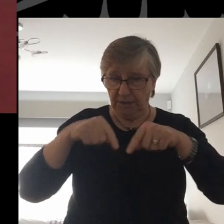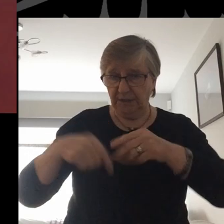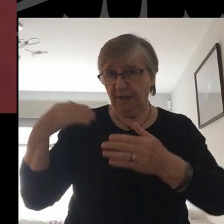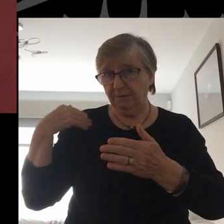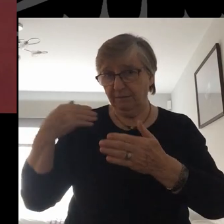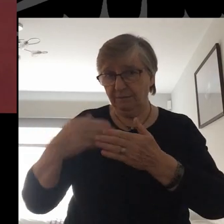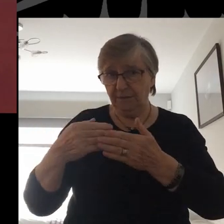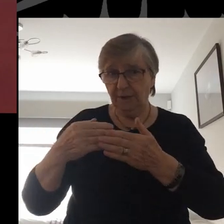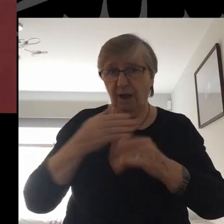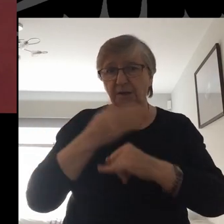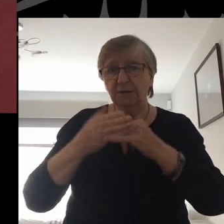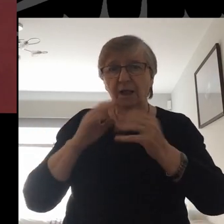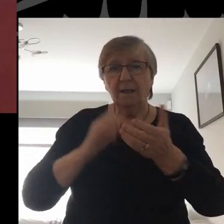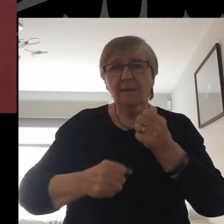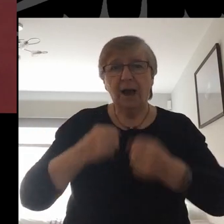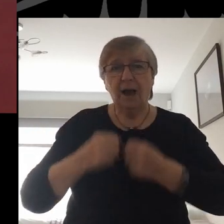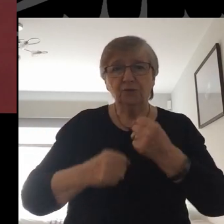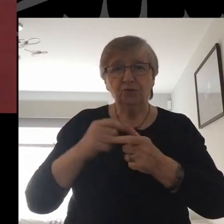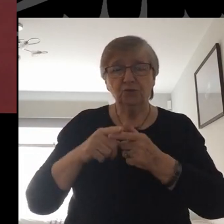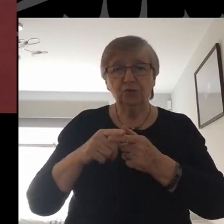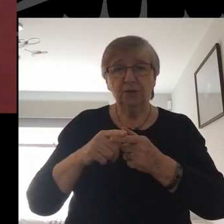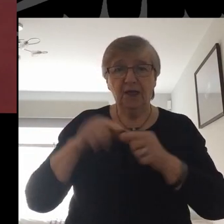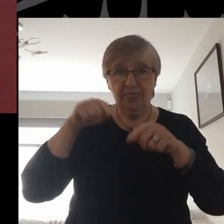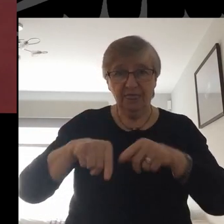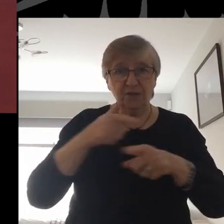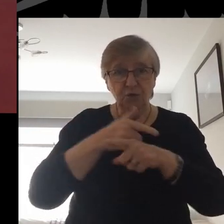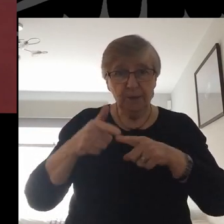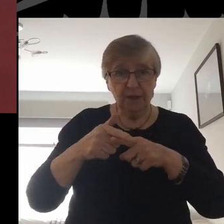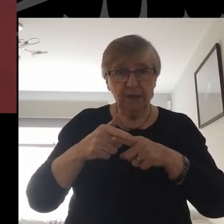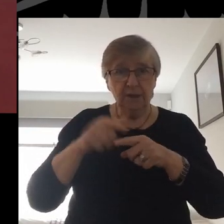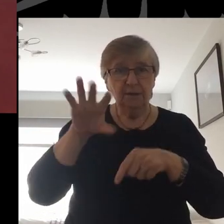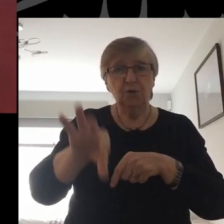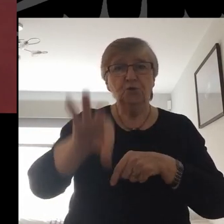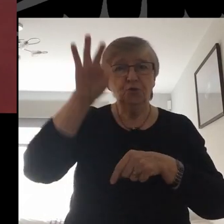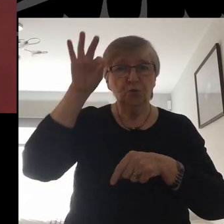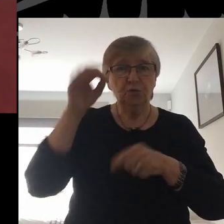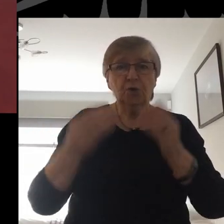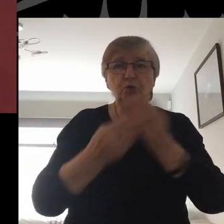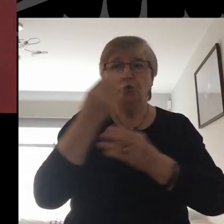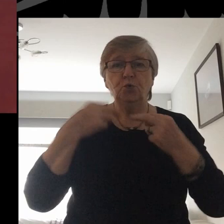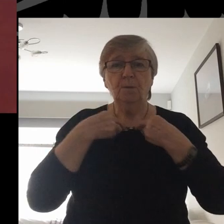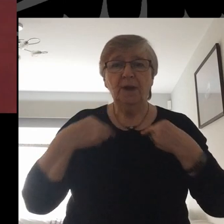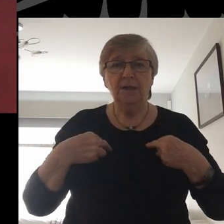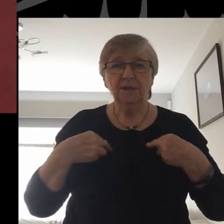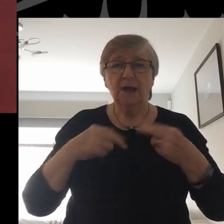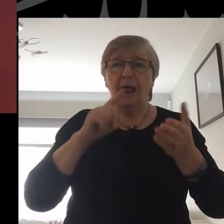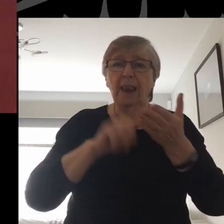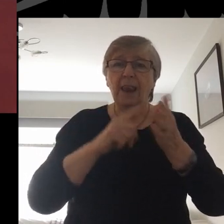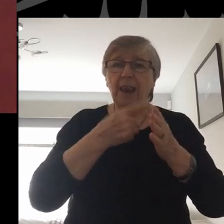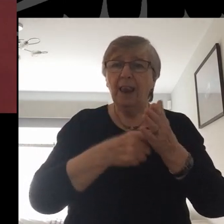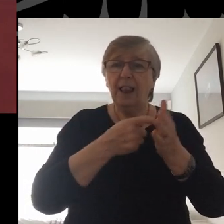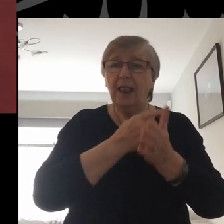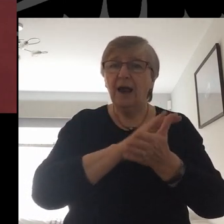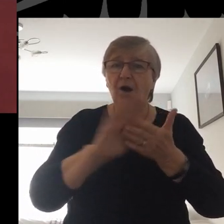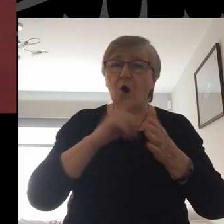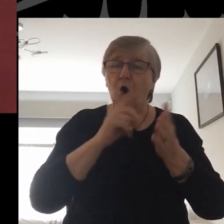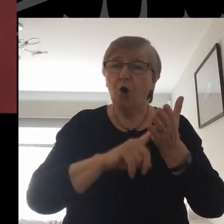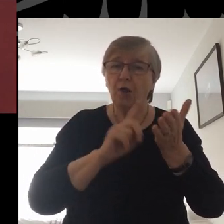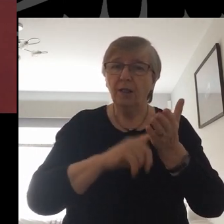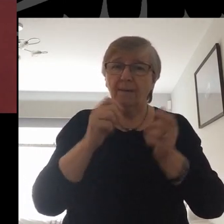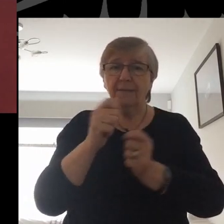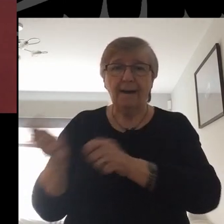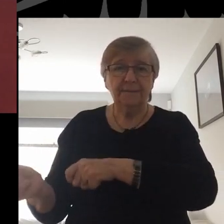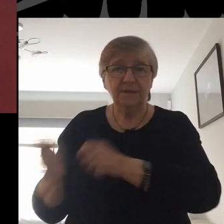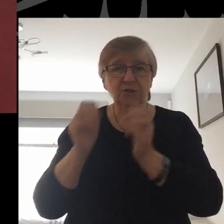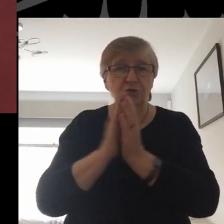March, Ali was this week elected to be the new minister at Lark Hall Baptist Church. It was a very affirming and